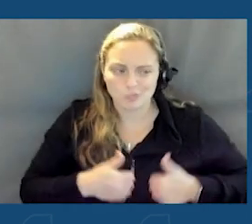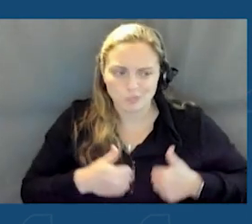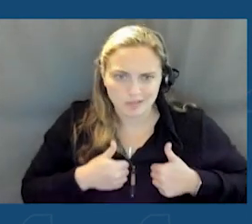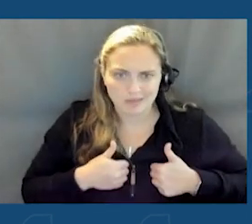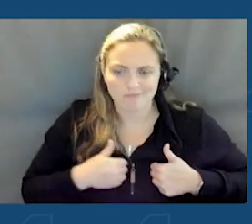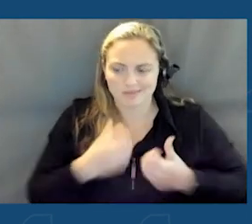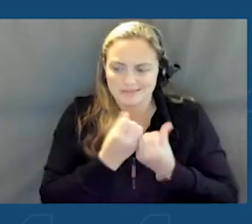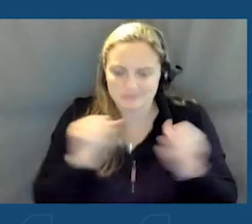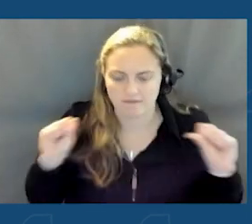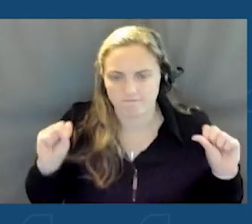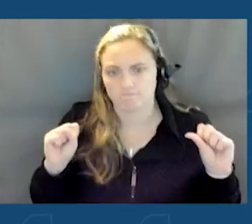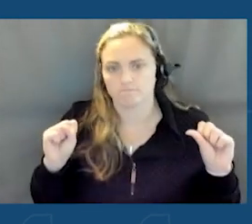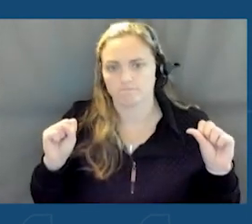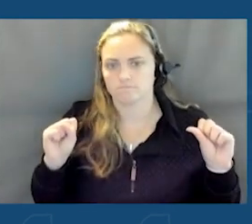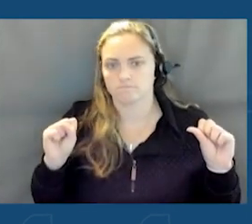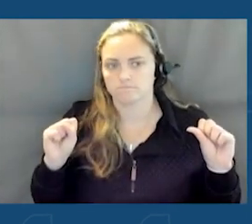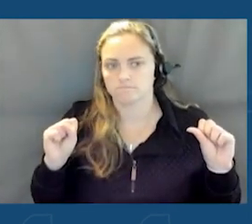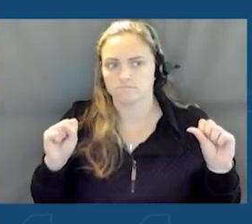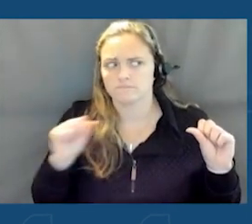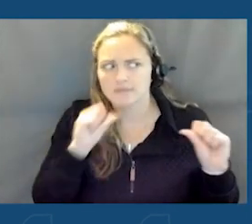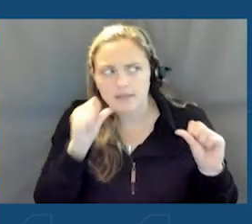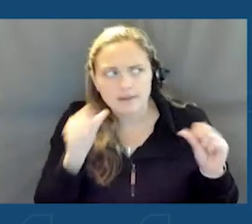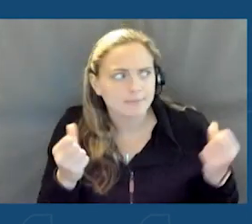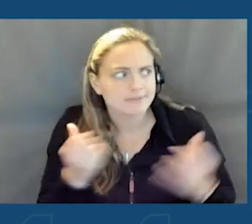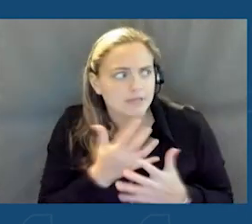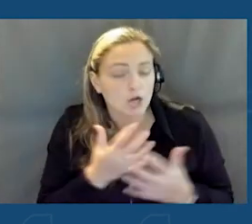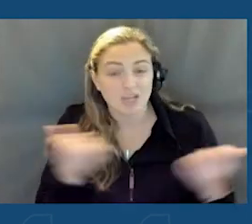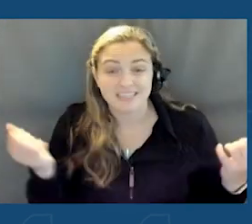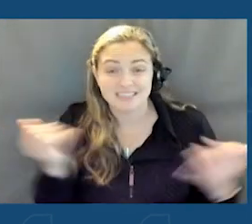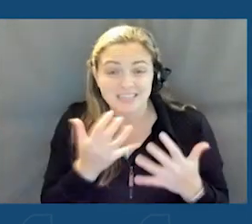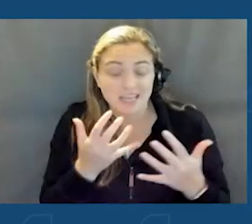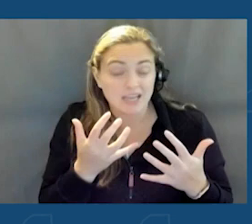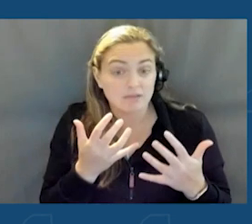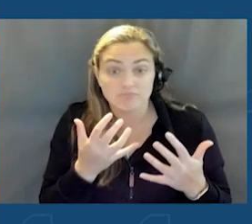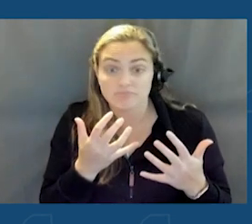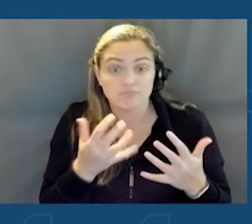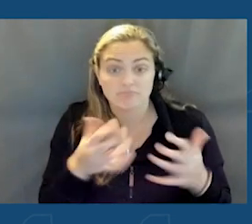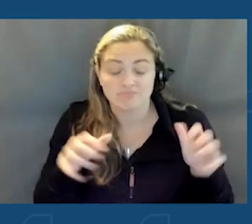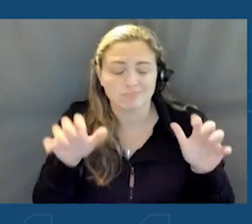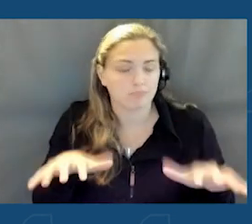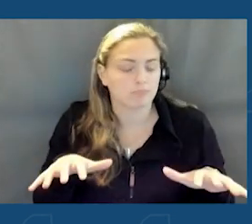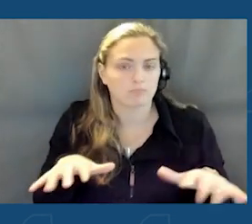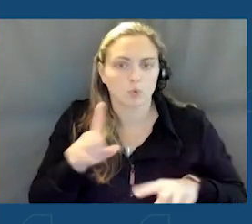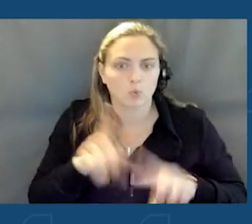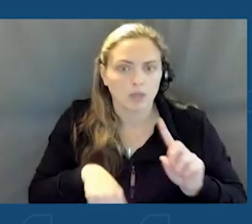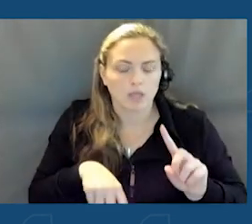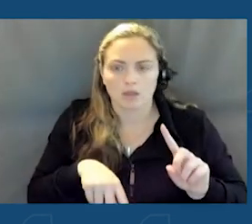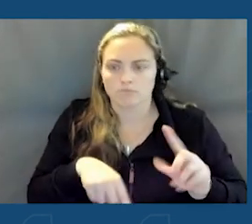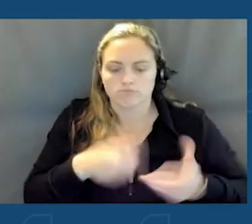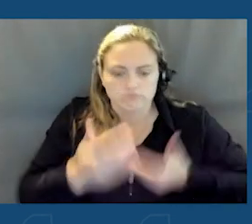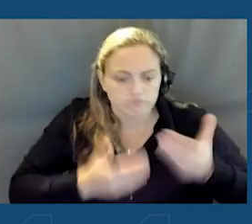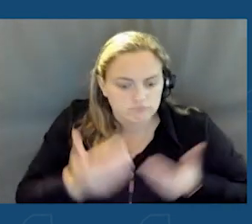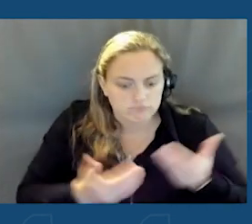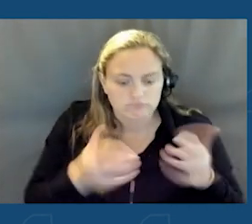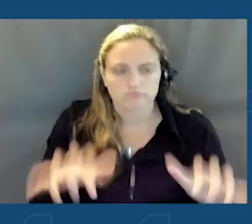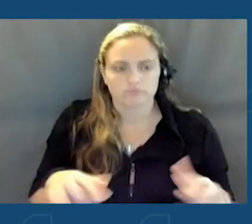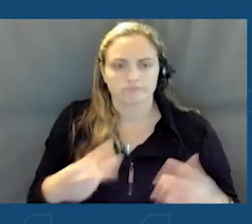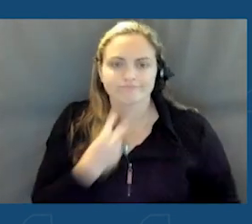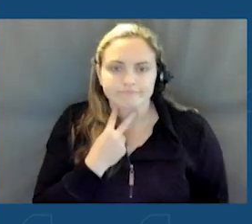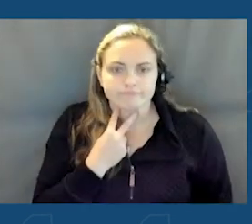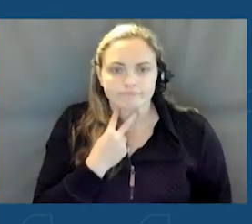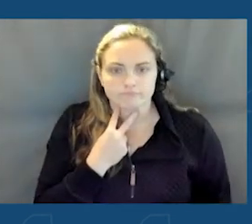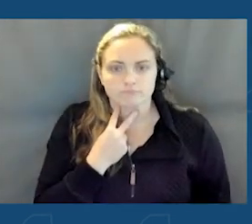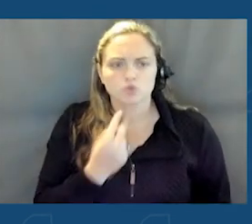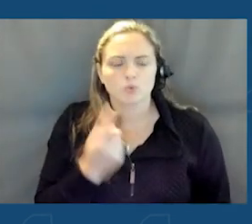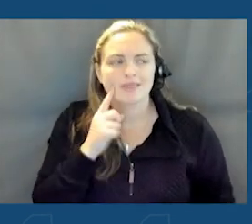safety. And not to have fear, because fear is paralyzing. Am I right about that? It's debilitating. And I think about people in neighborhoods